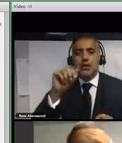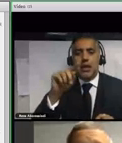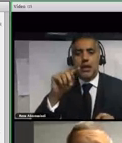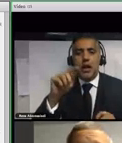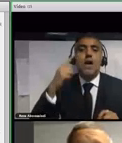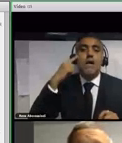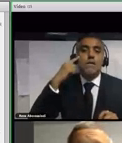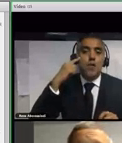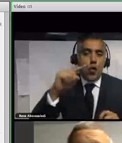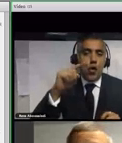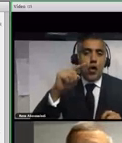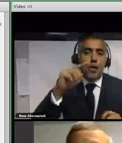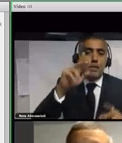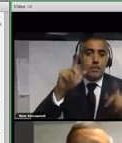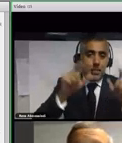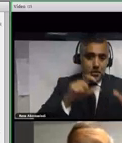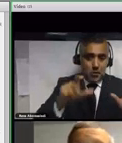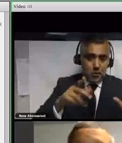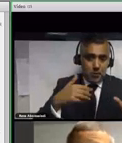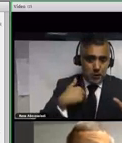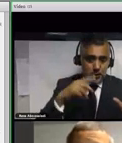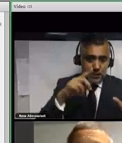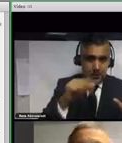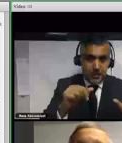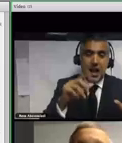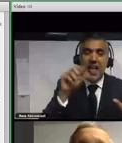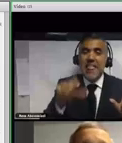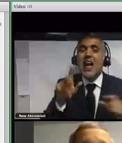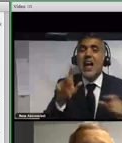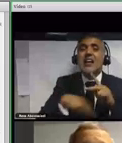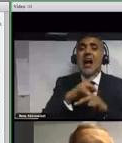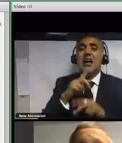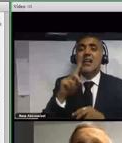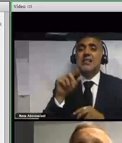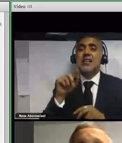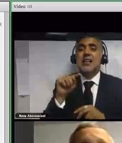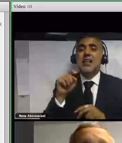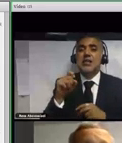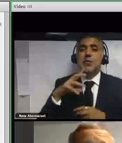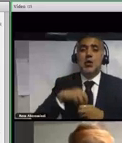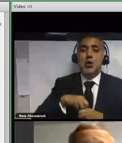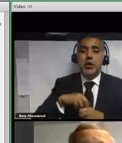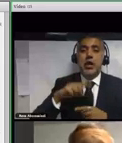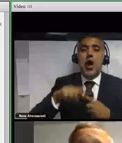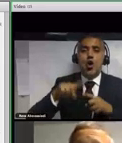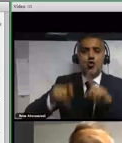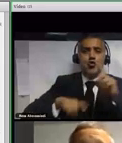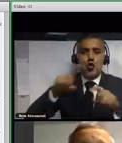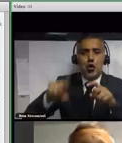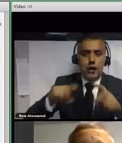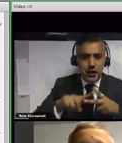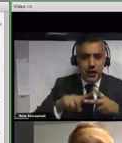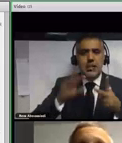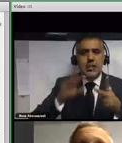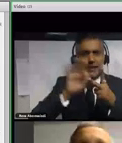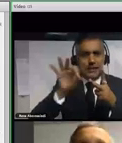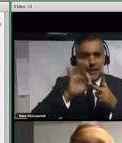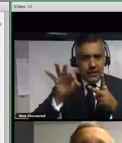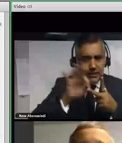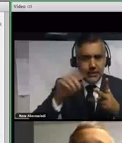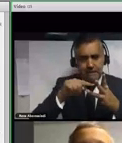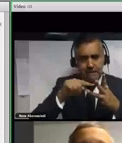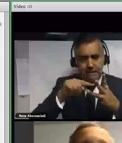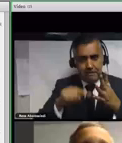we need that data to be included in the household surveys, the project-related data, the censuses that